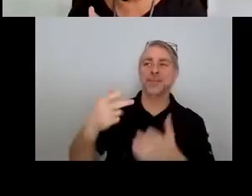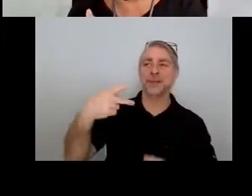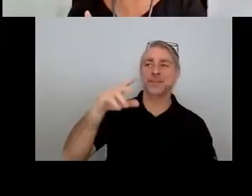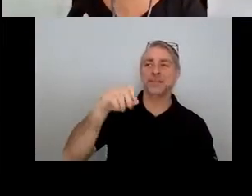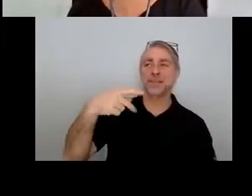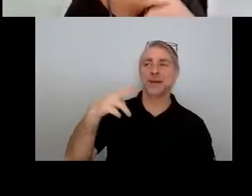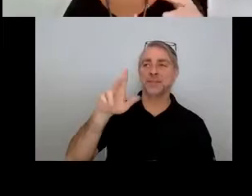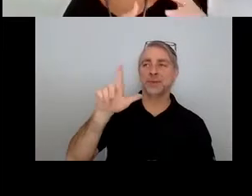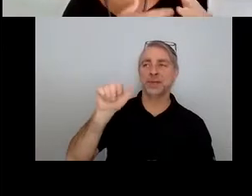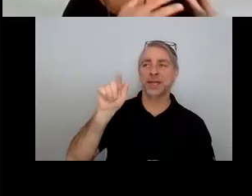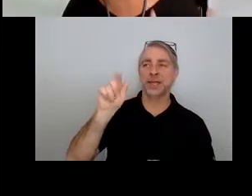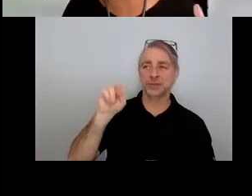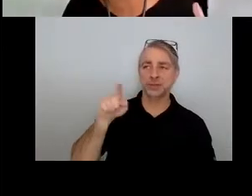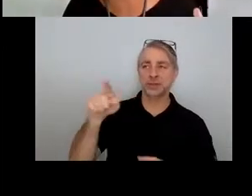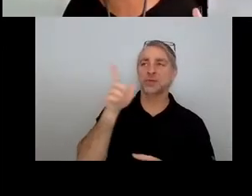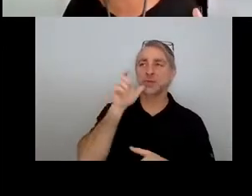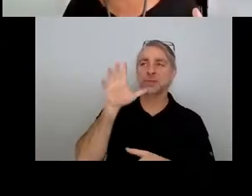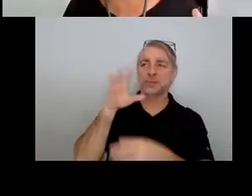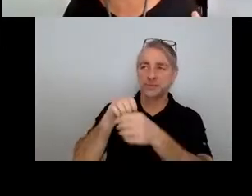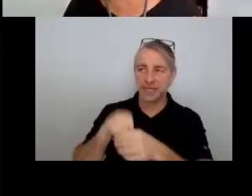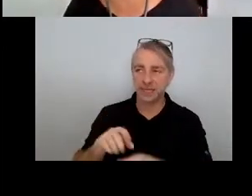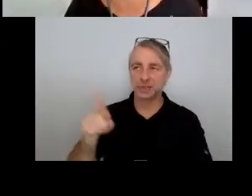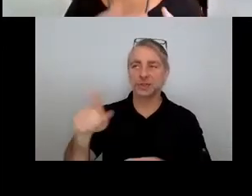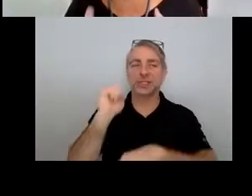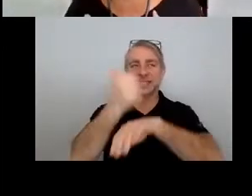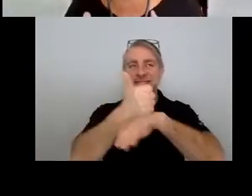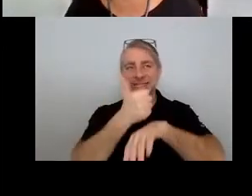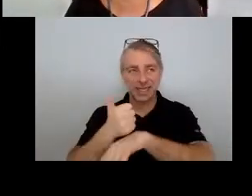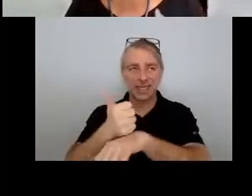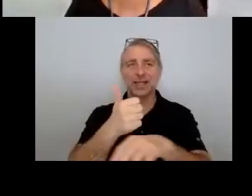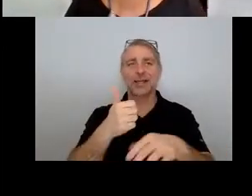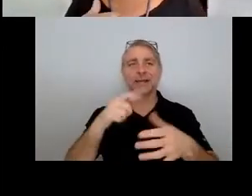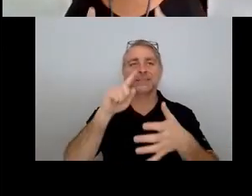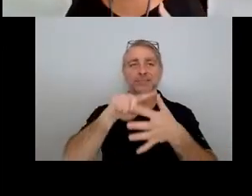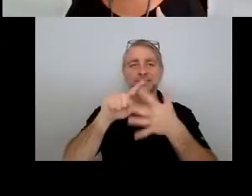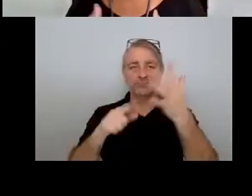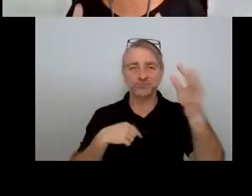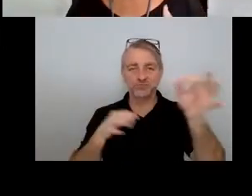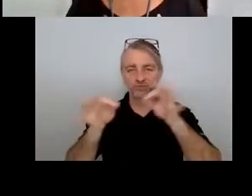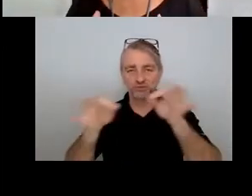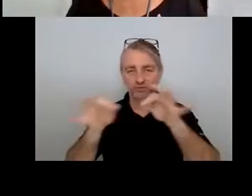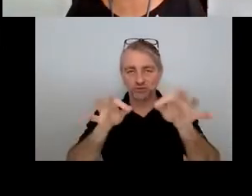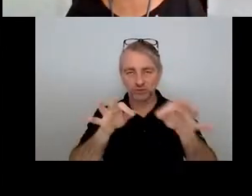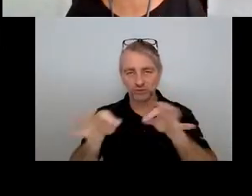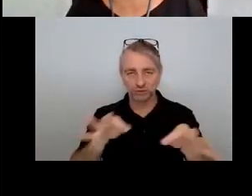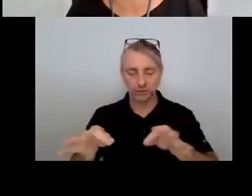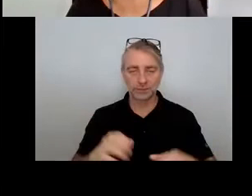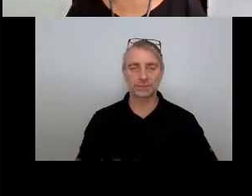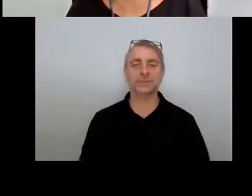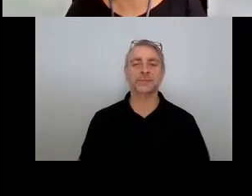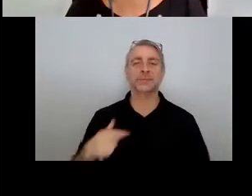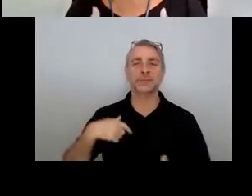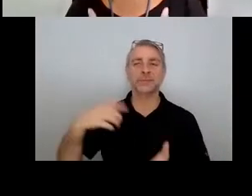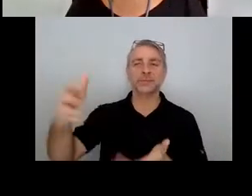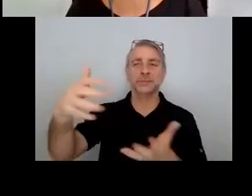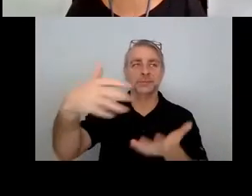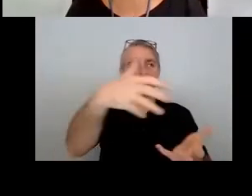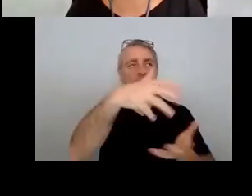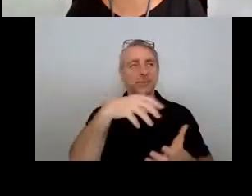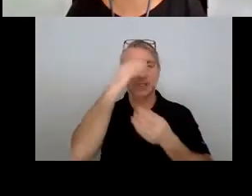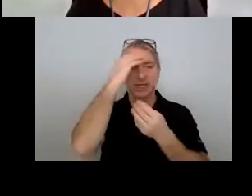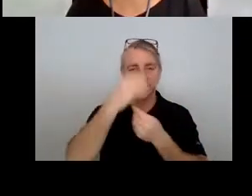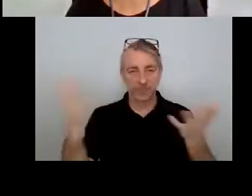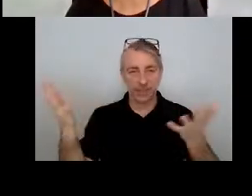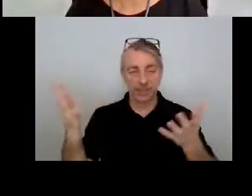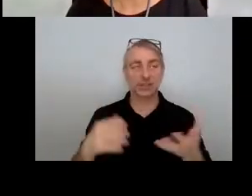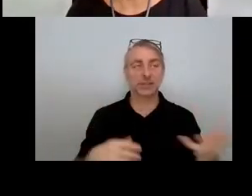are the participants, these are the settings that we're seeing things in, and so forth. So we're gathering information from studies just so that we can